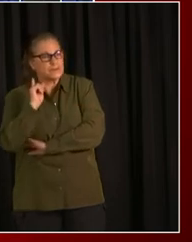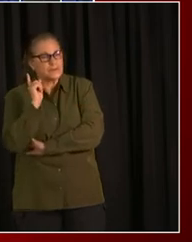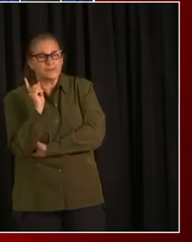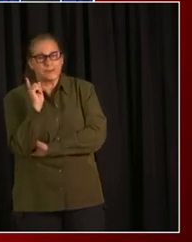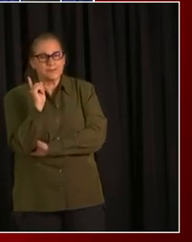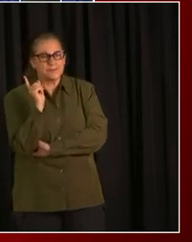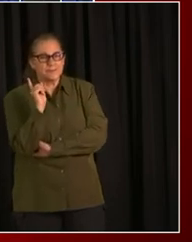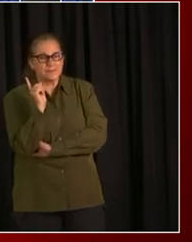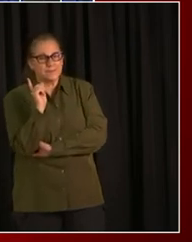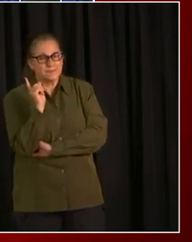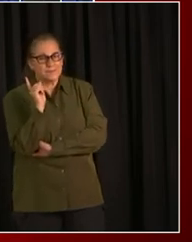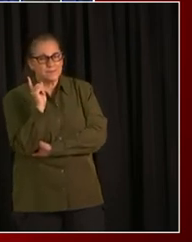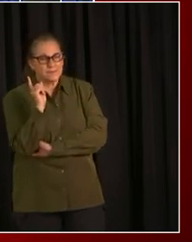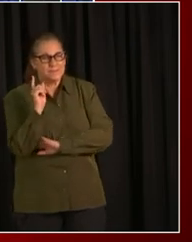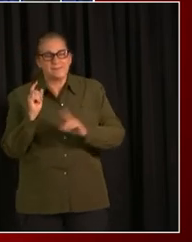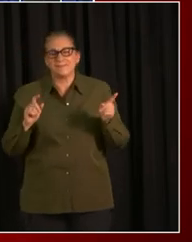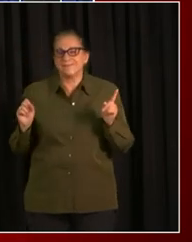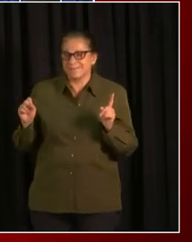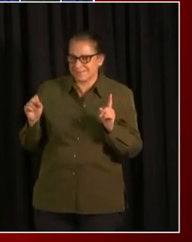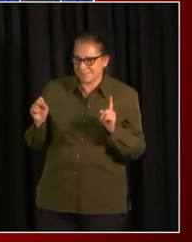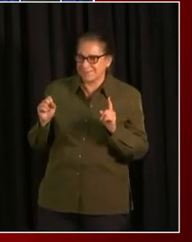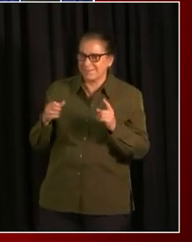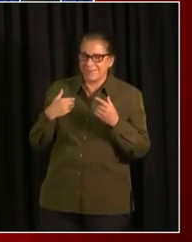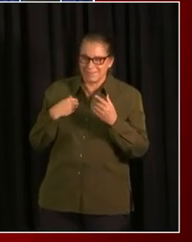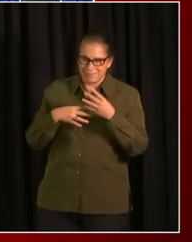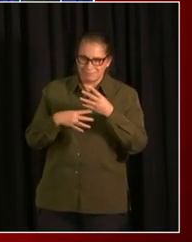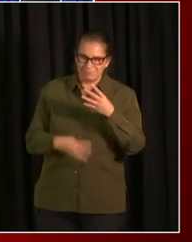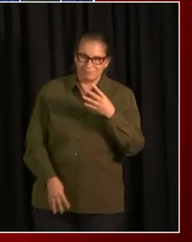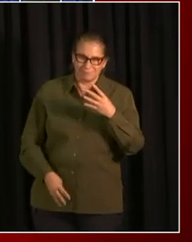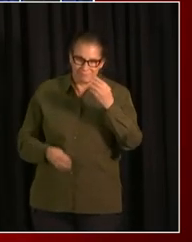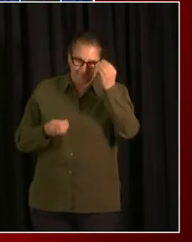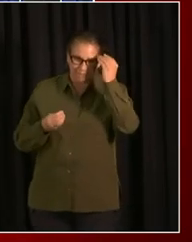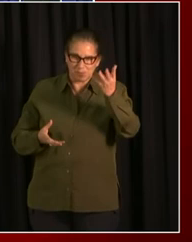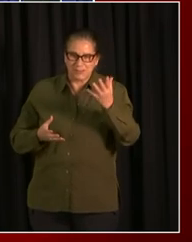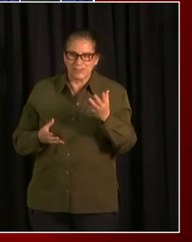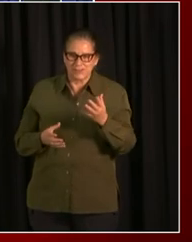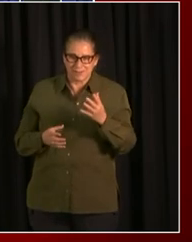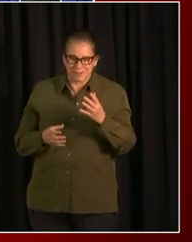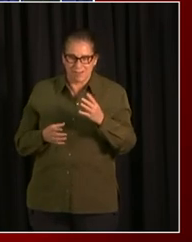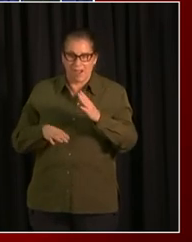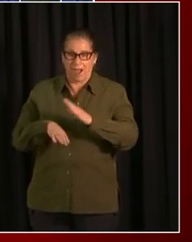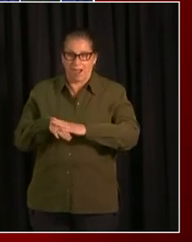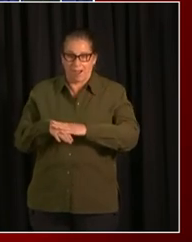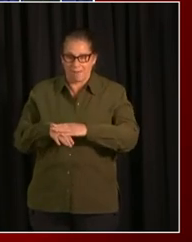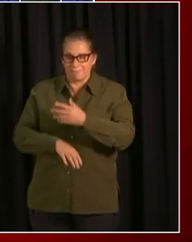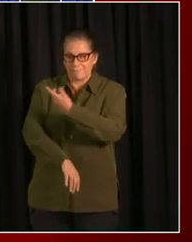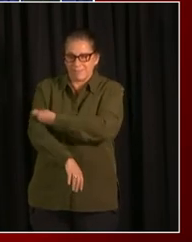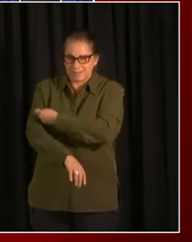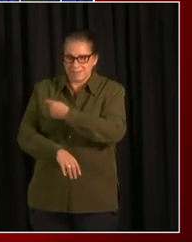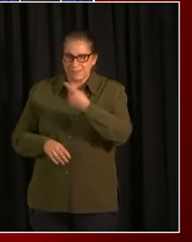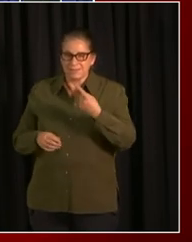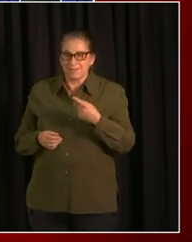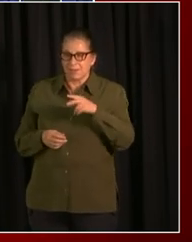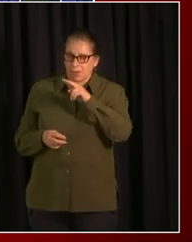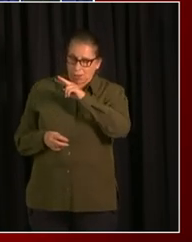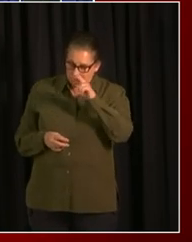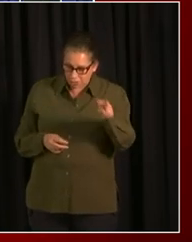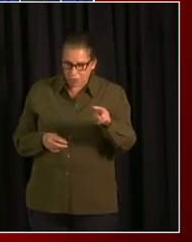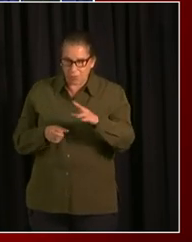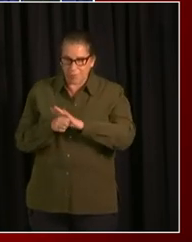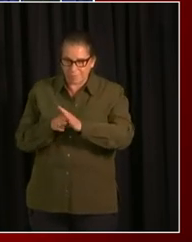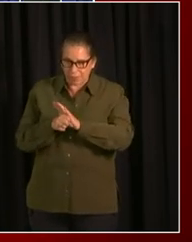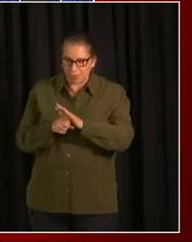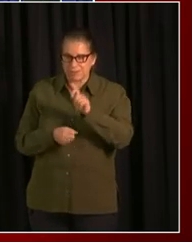Yeah, so there's a number of different vaccine information out on the HHS website that